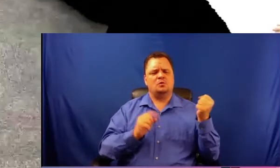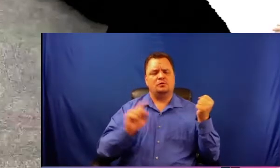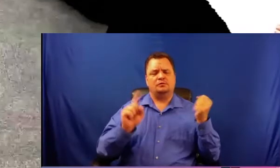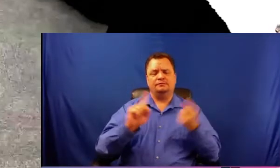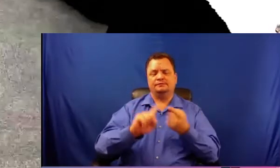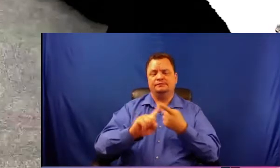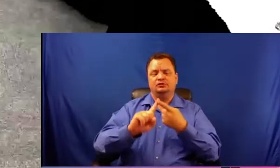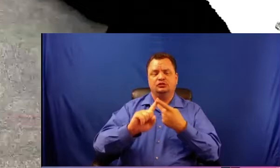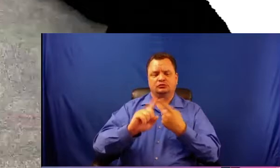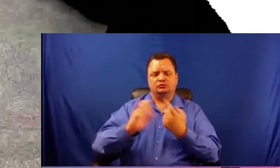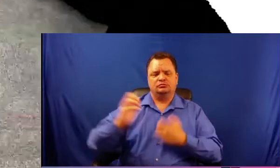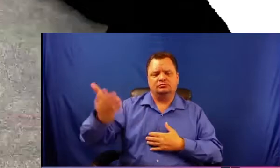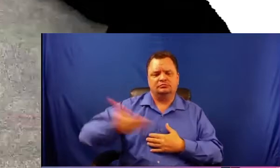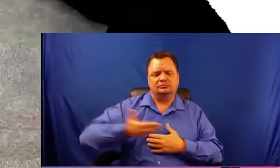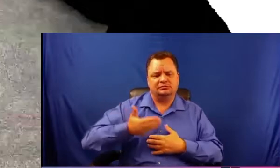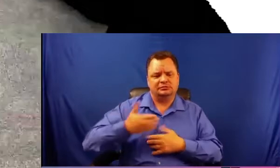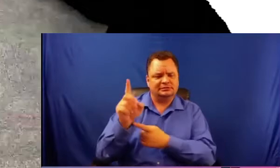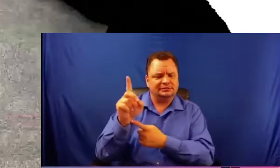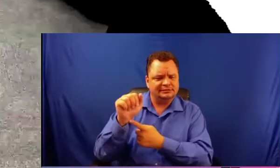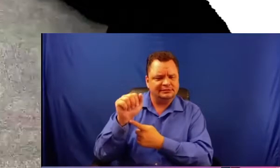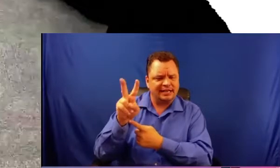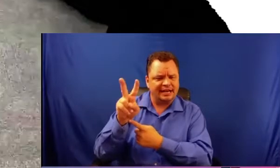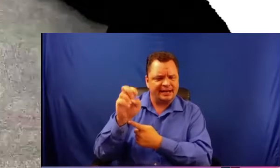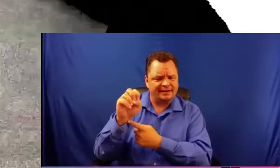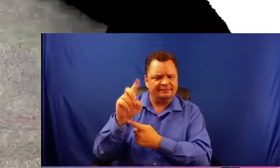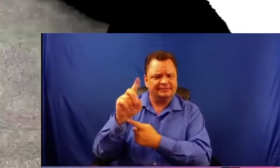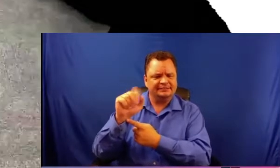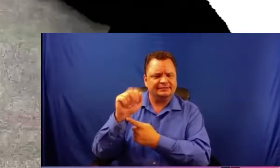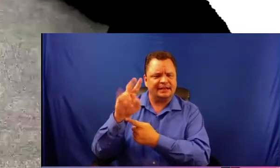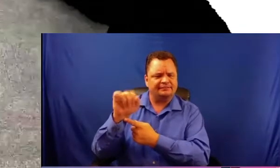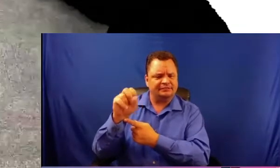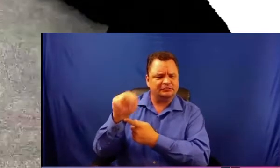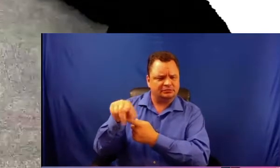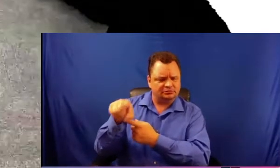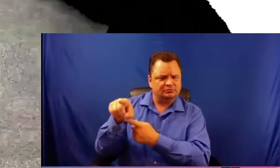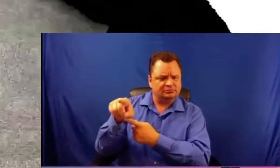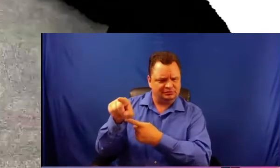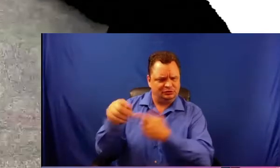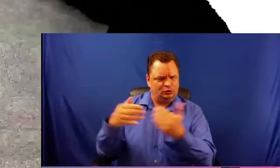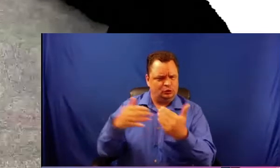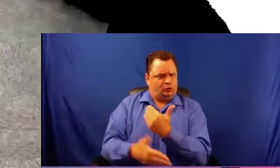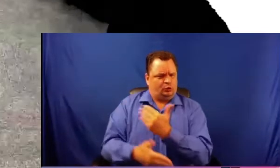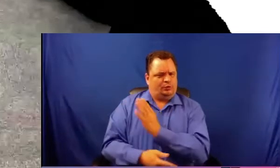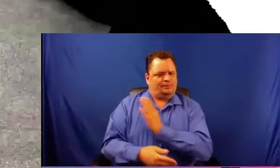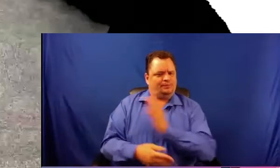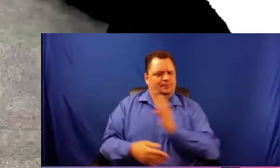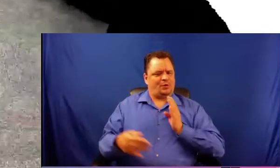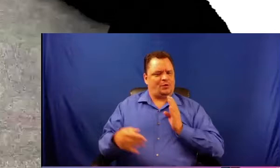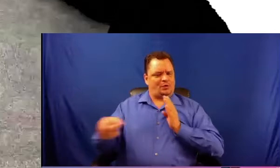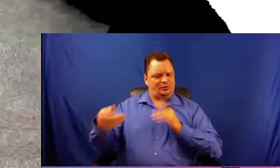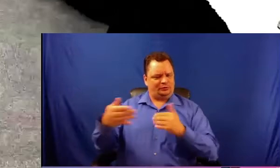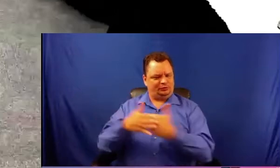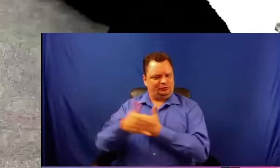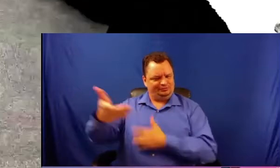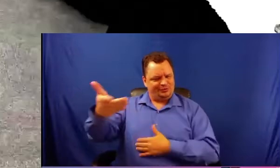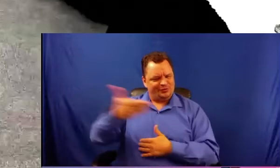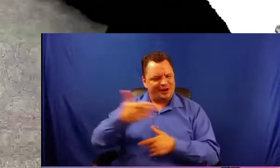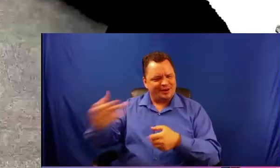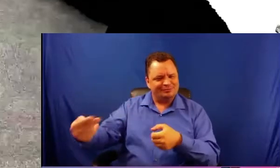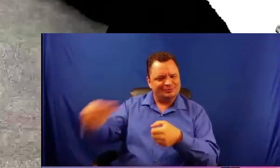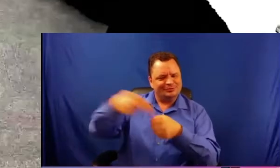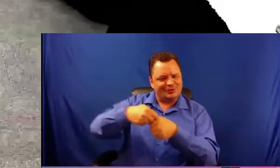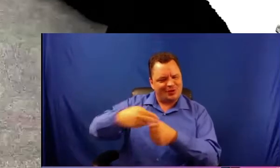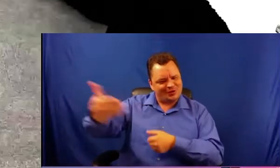new board member. And where are you, Dave? There you are. Welcome. And maybe you could, I know you've had